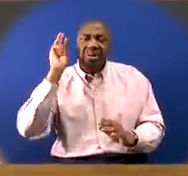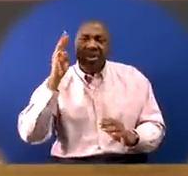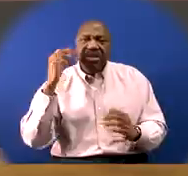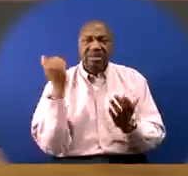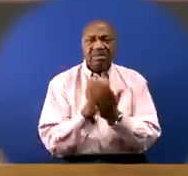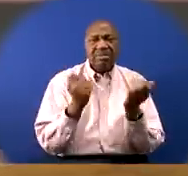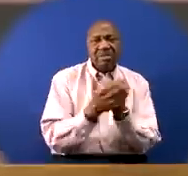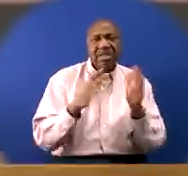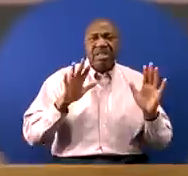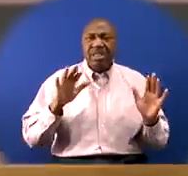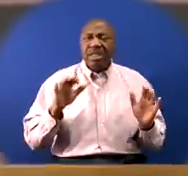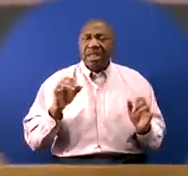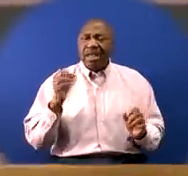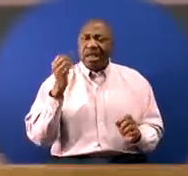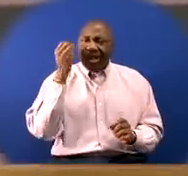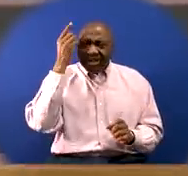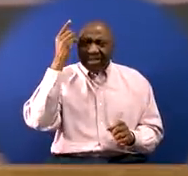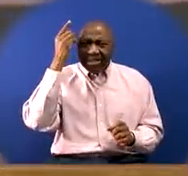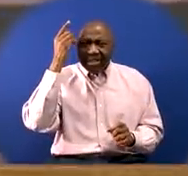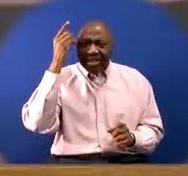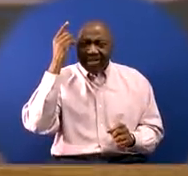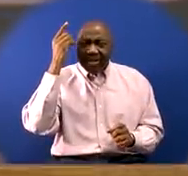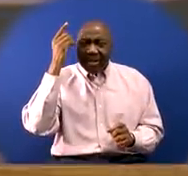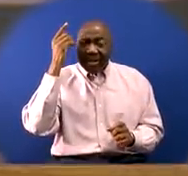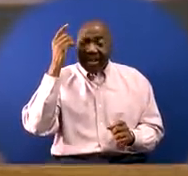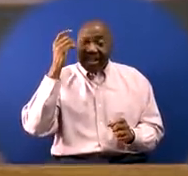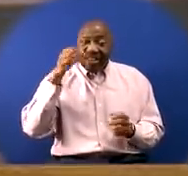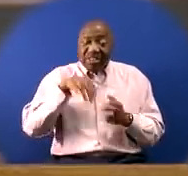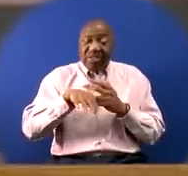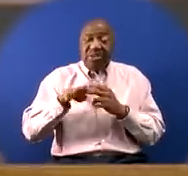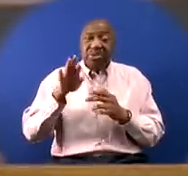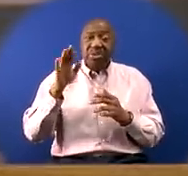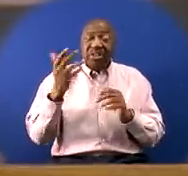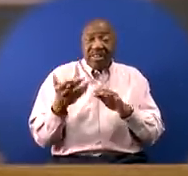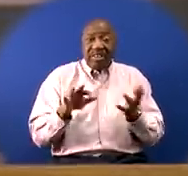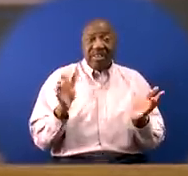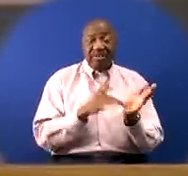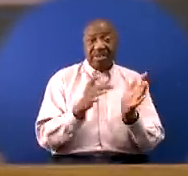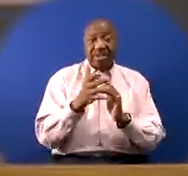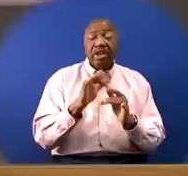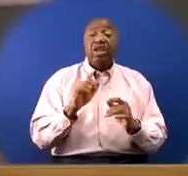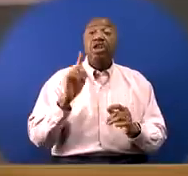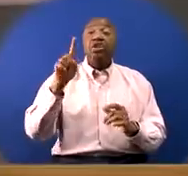of Jesus, recognizing that because of his death, you have life everlasting.